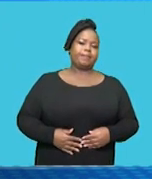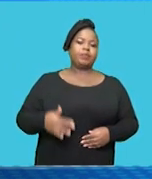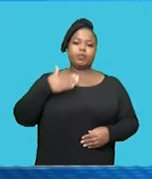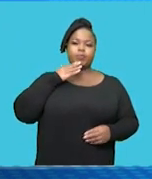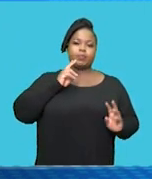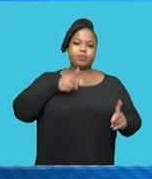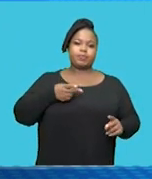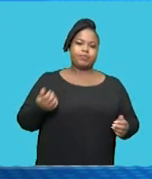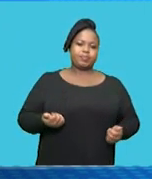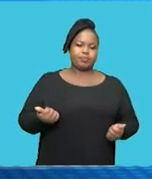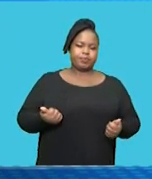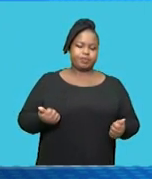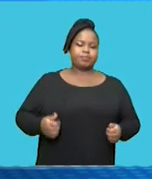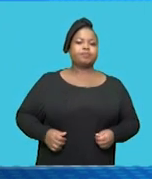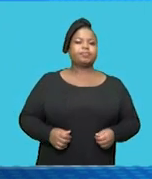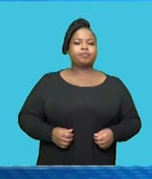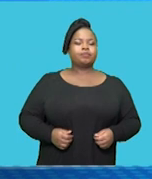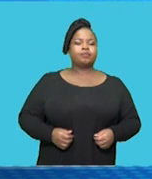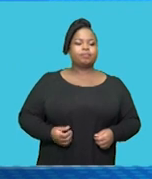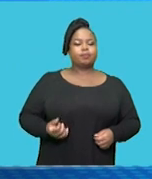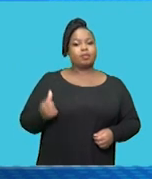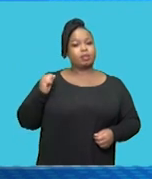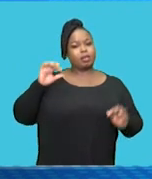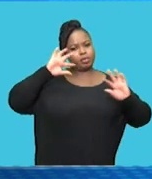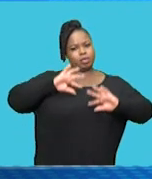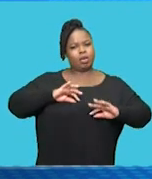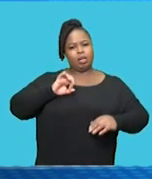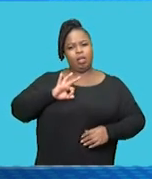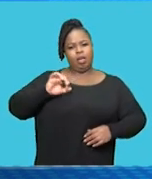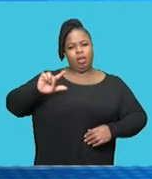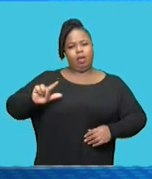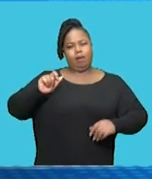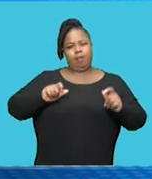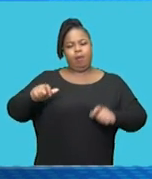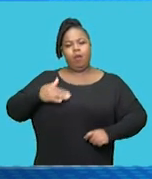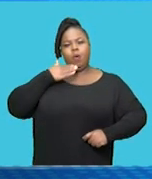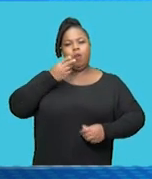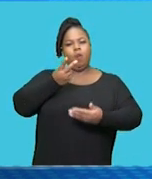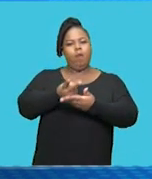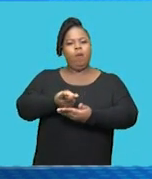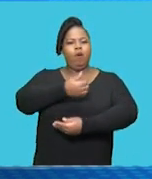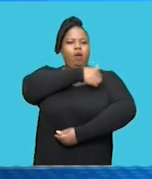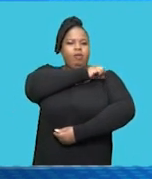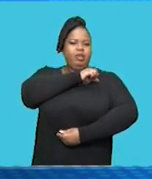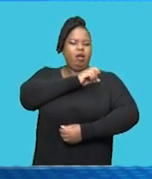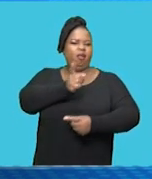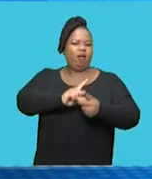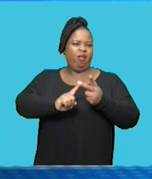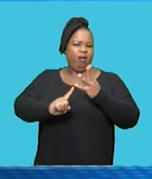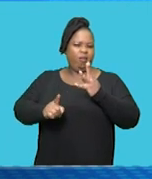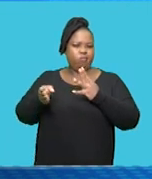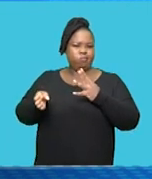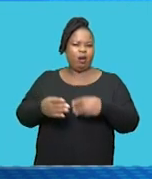on. We, as of last night, we had 37 people that are admitted in hospital, and also we